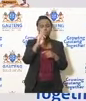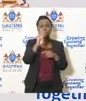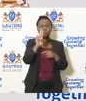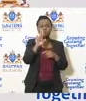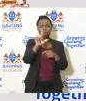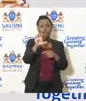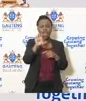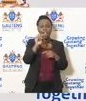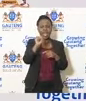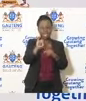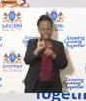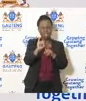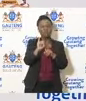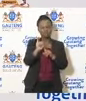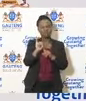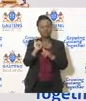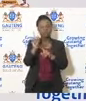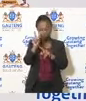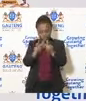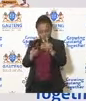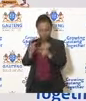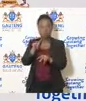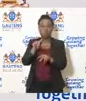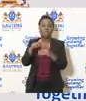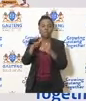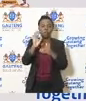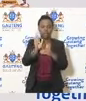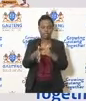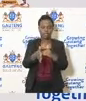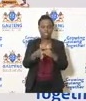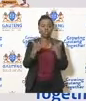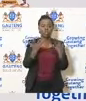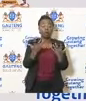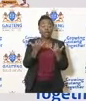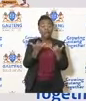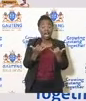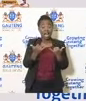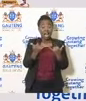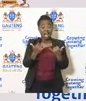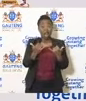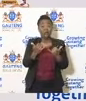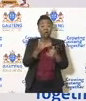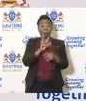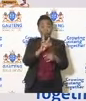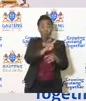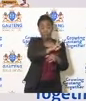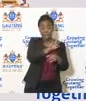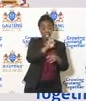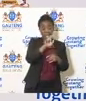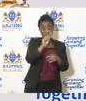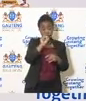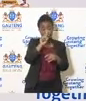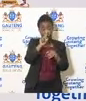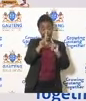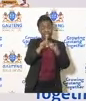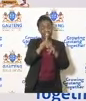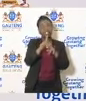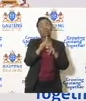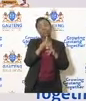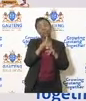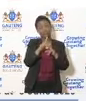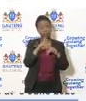go back to the West Rand. So the West Rand is our area of great concern at the moment. And where in the West